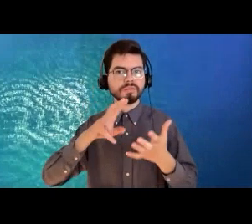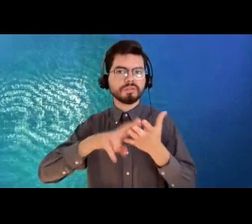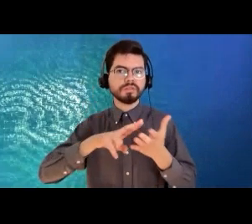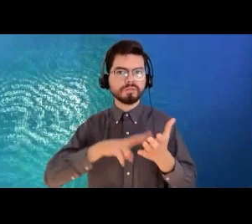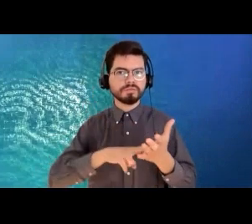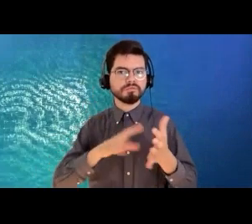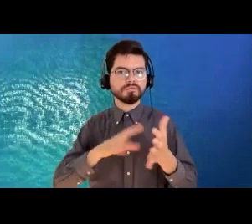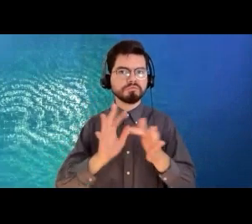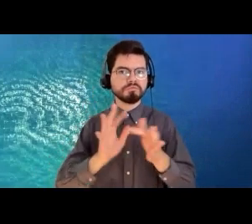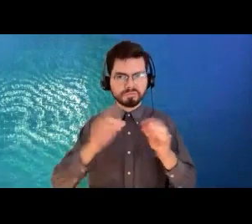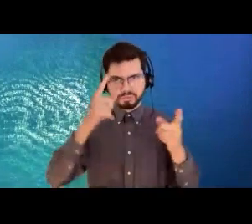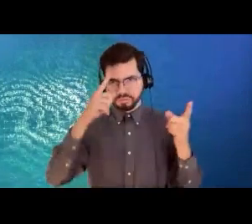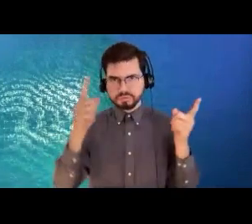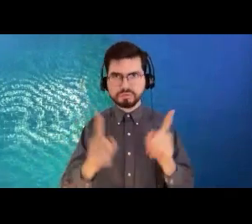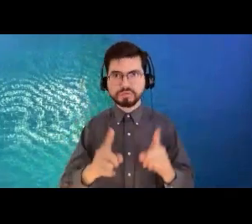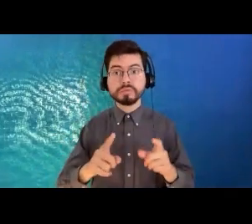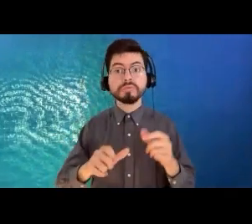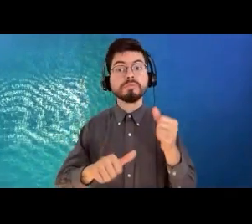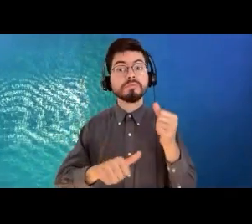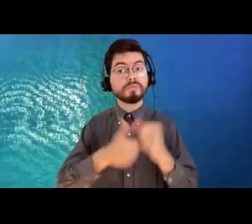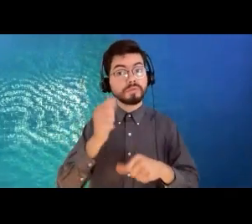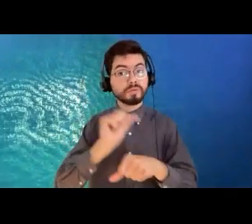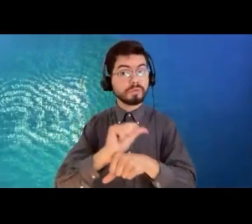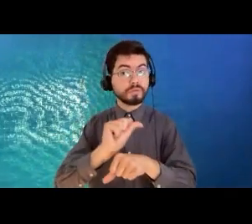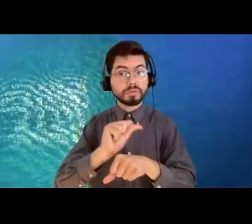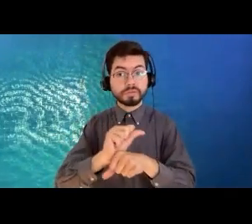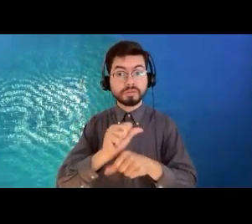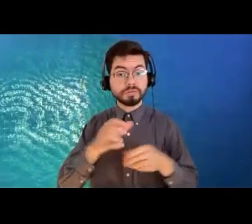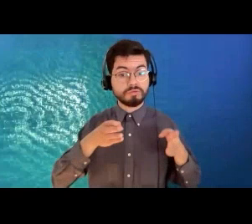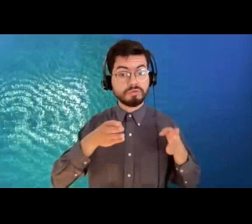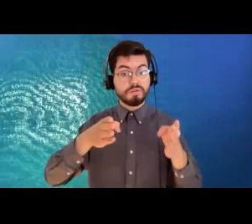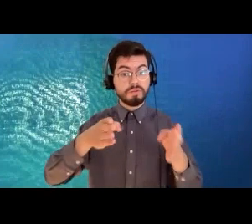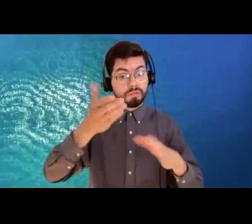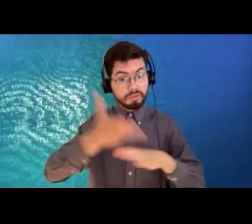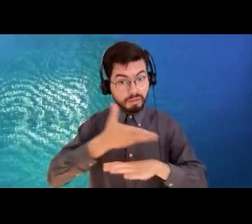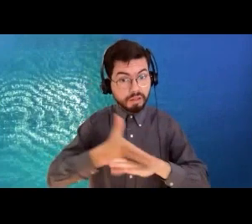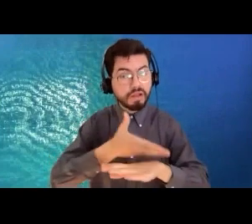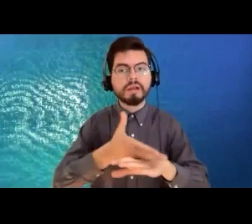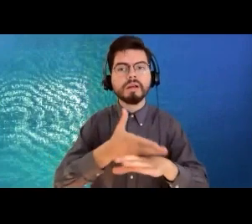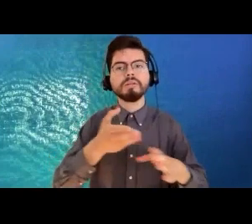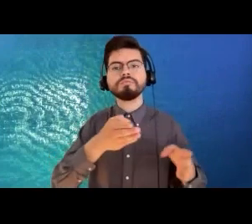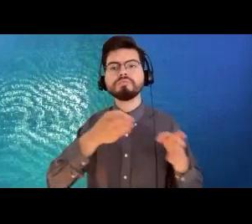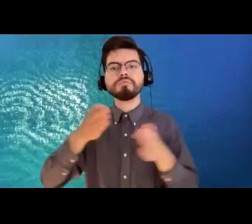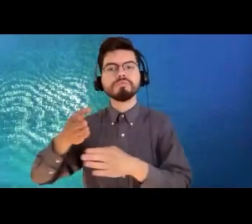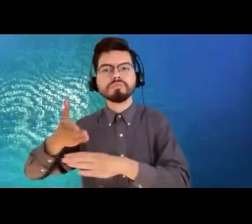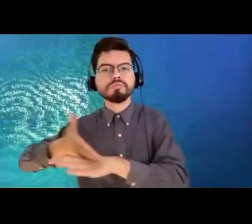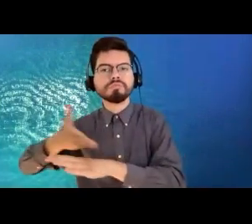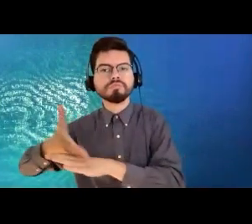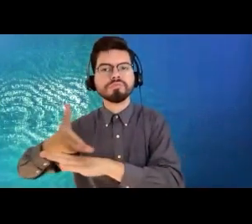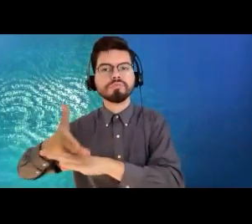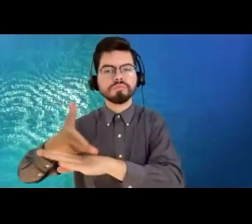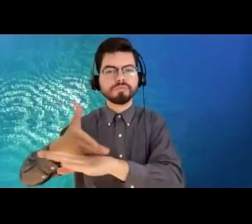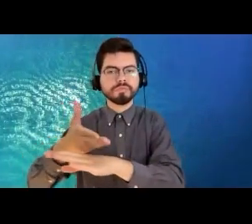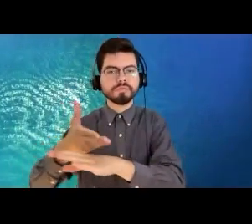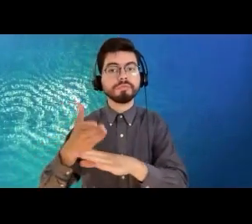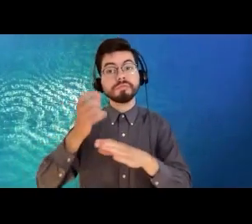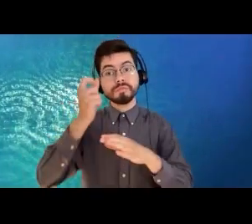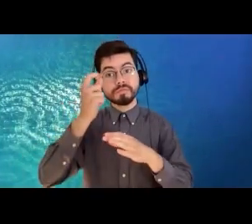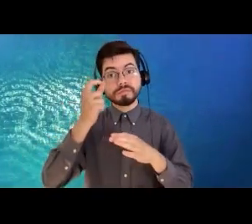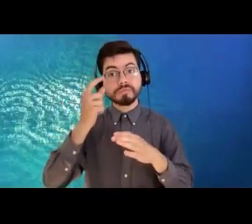Most of that work is off-road. So we don't anticipate that rhythm of delays to be consistent throughout the whole